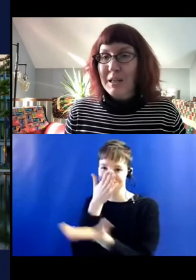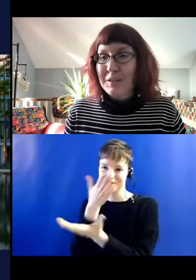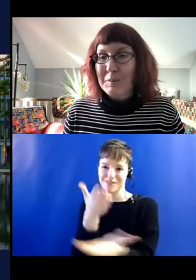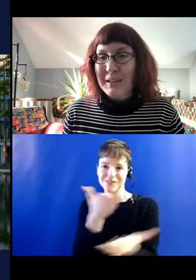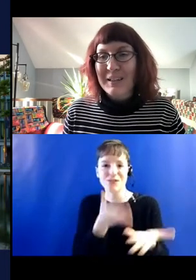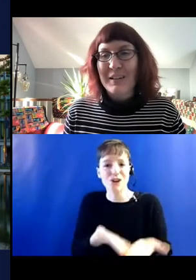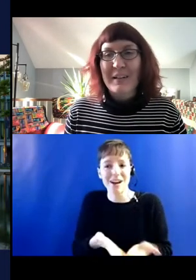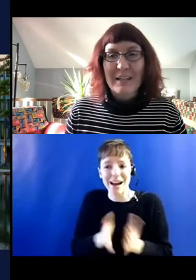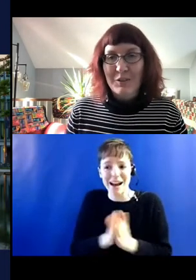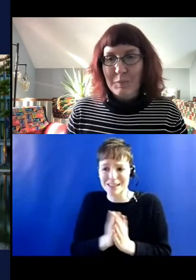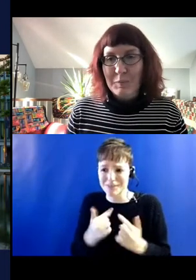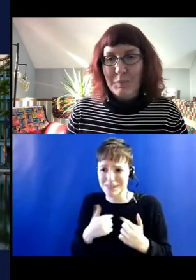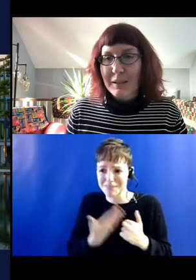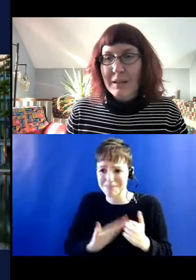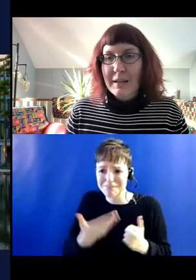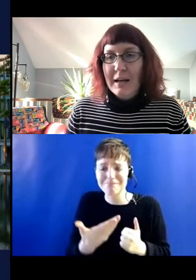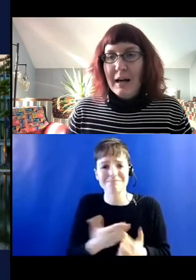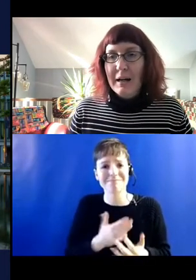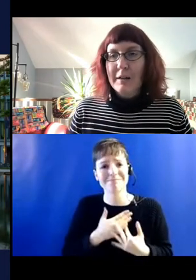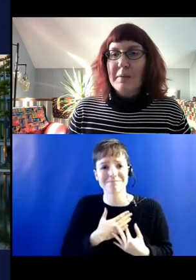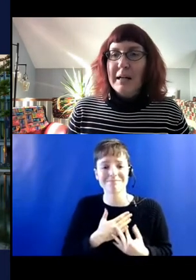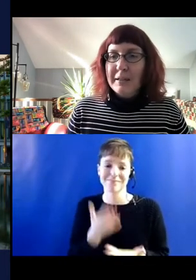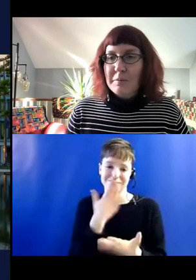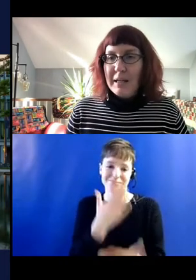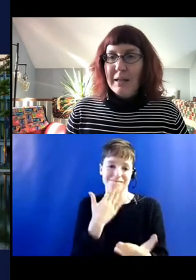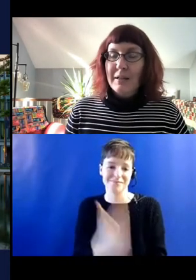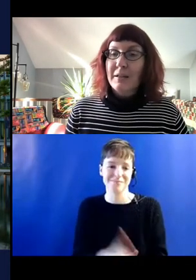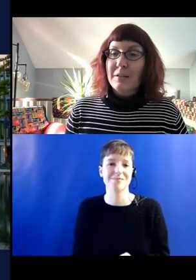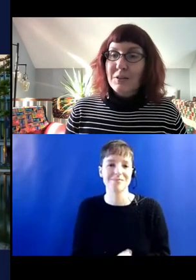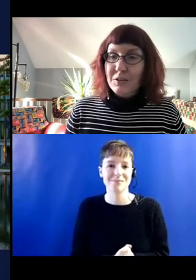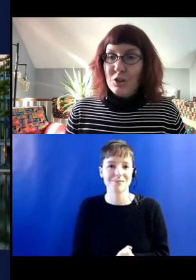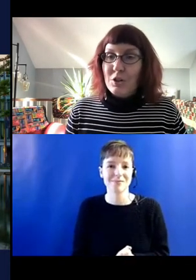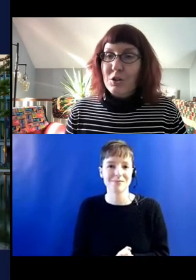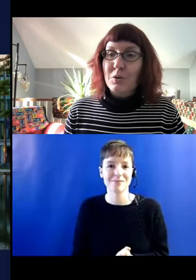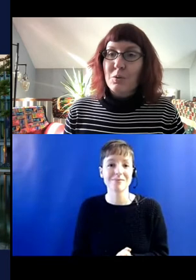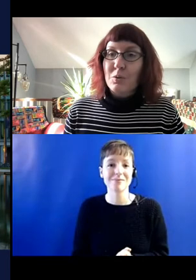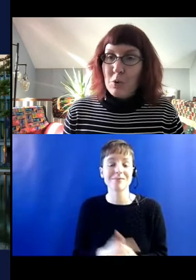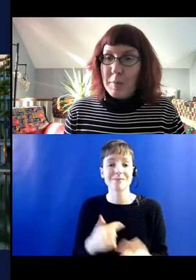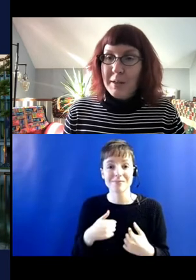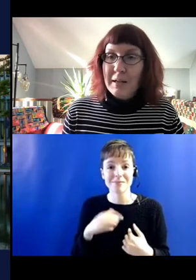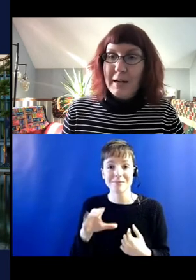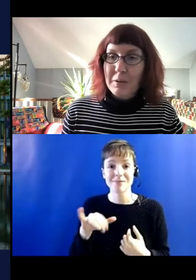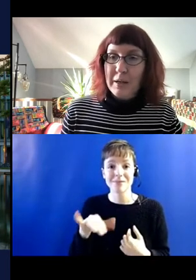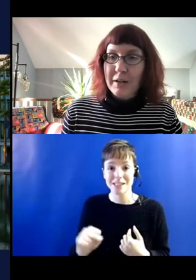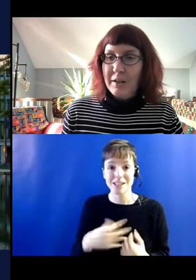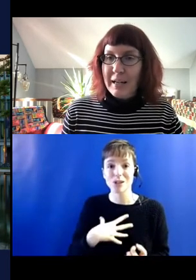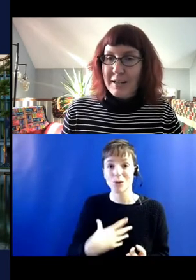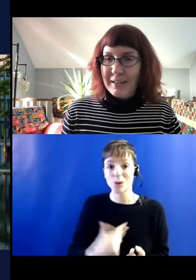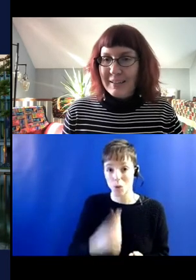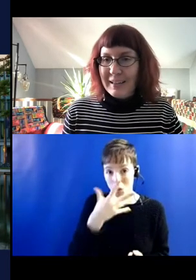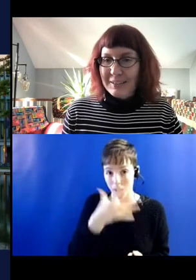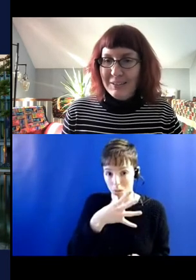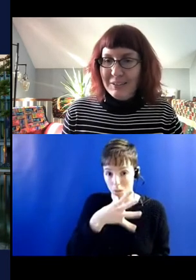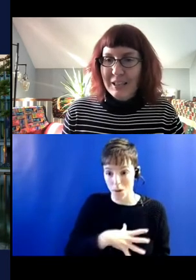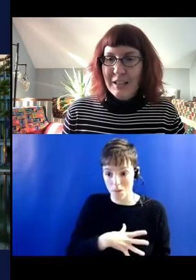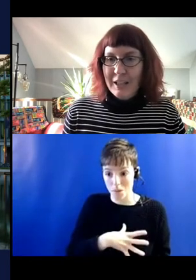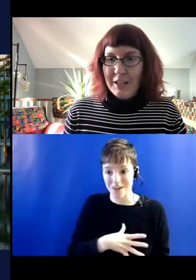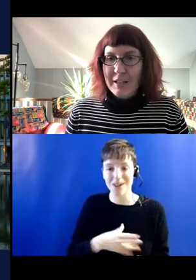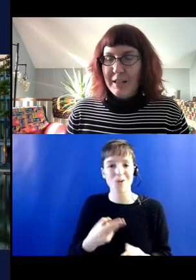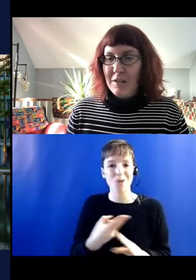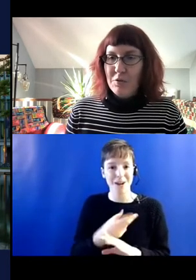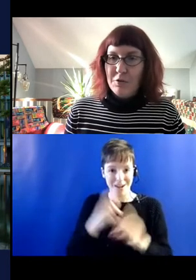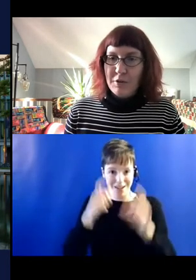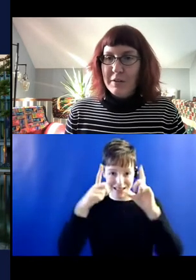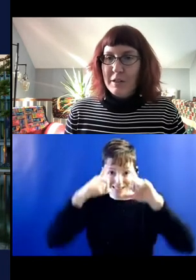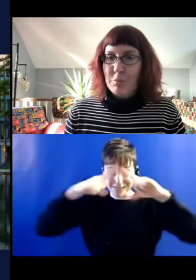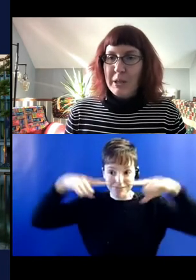asking me to be here and to speak. I am a cisgender white woman. I wear cat's eye glasses, and